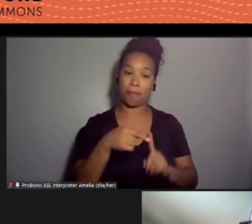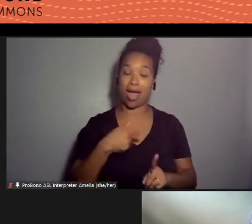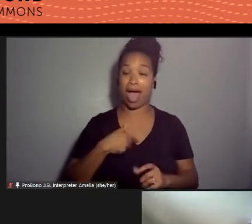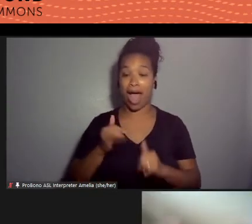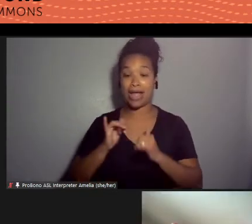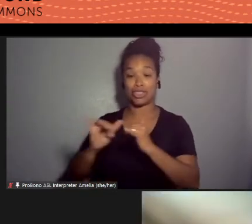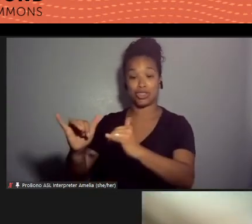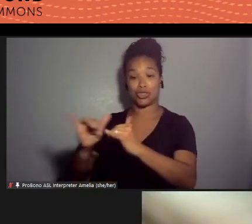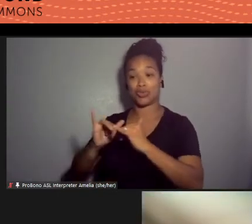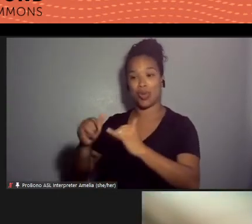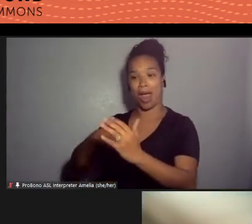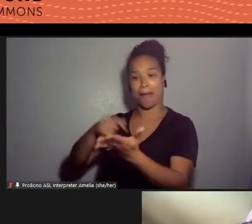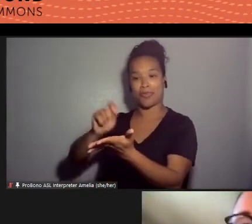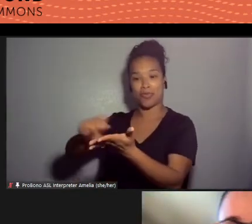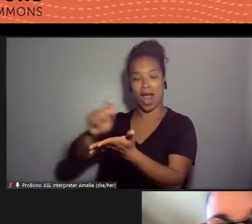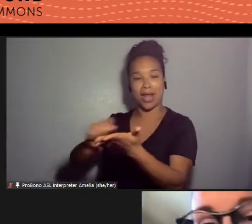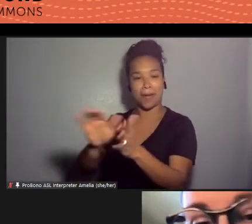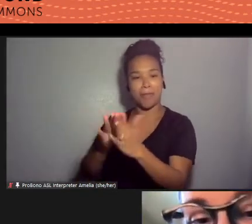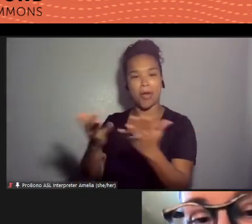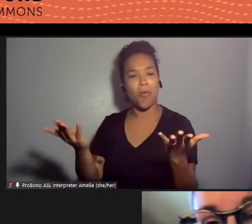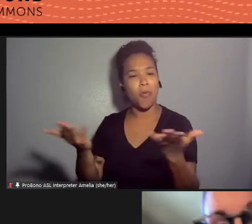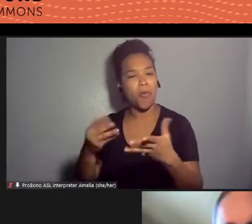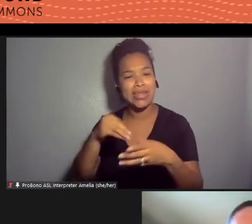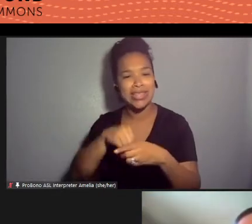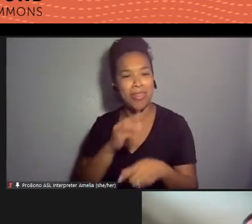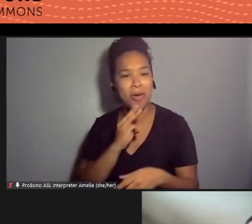is in the water, friends?